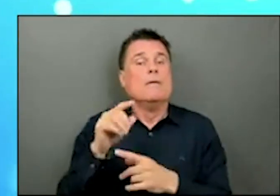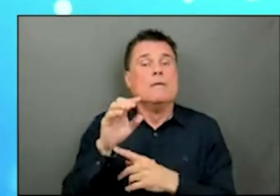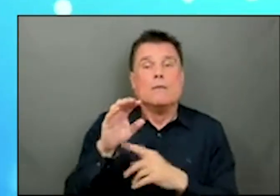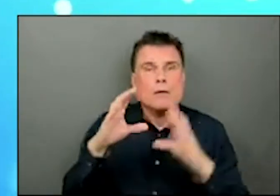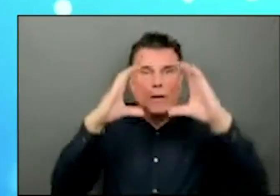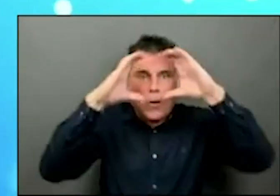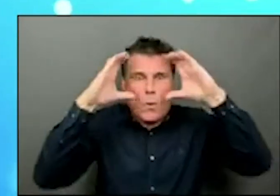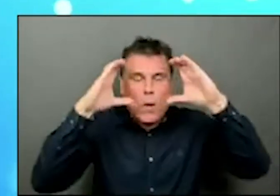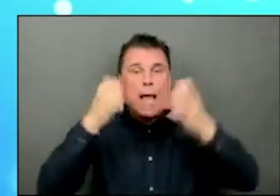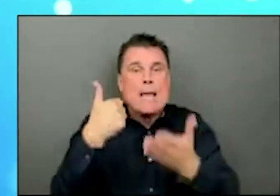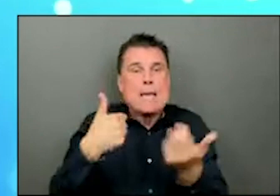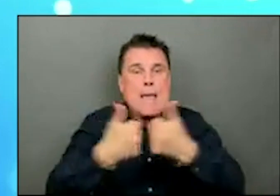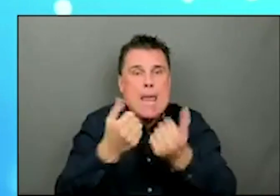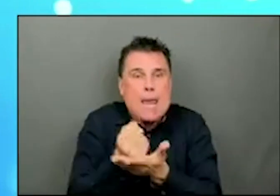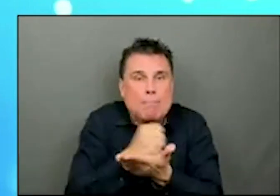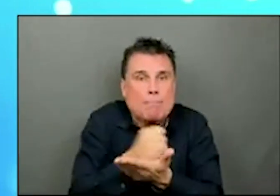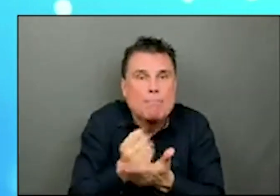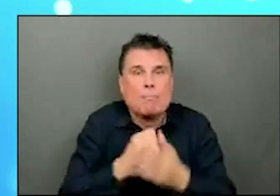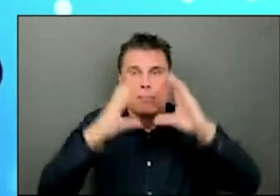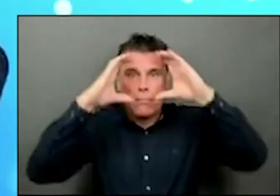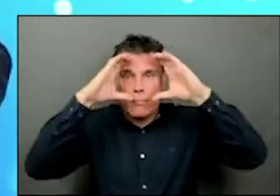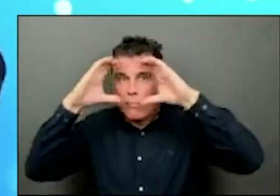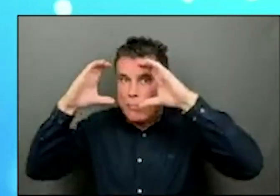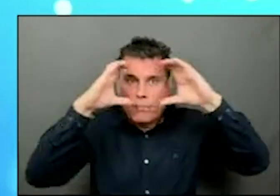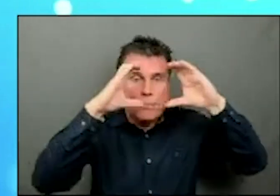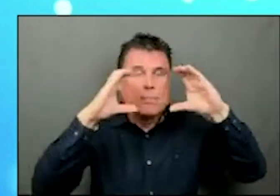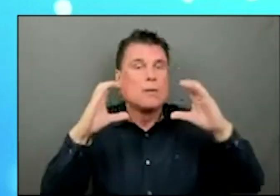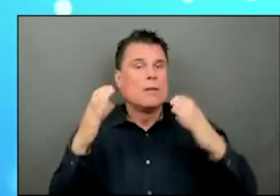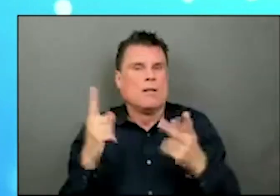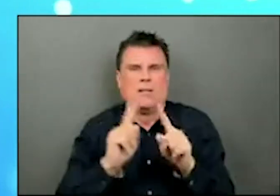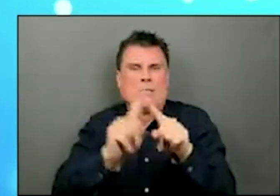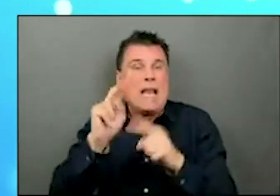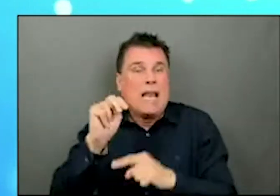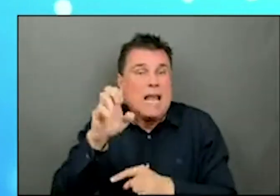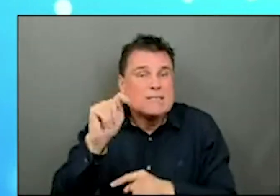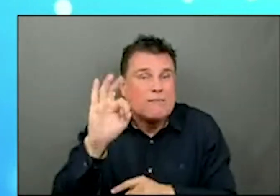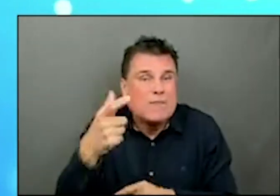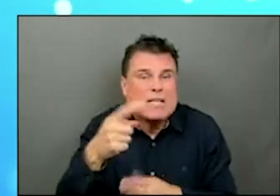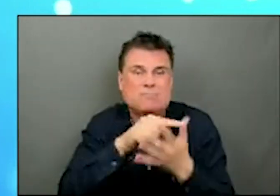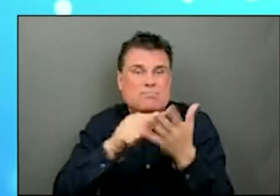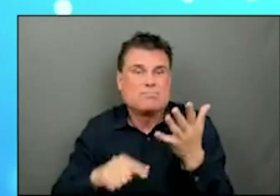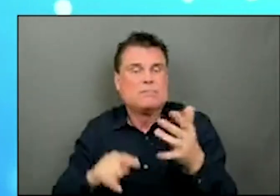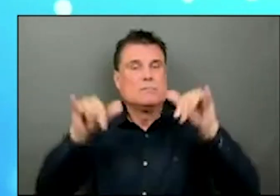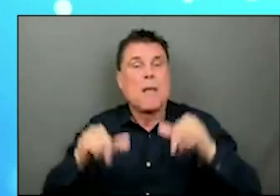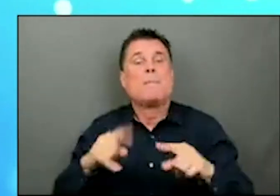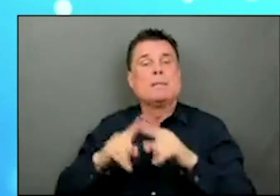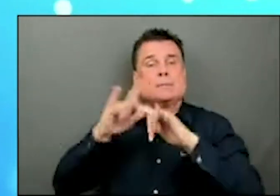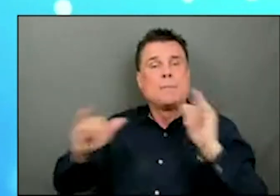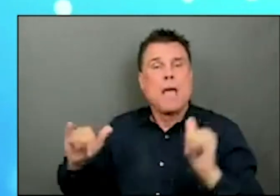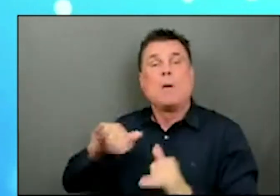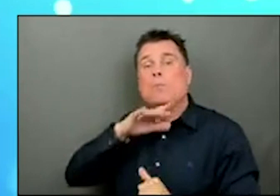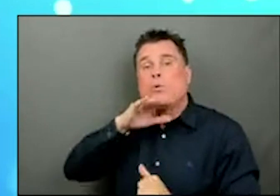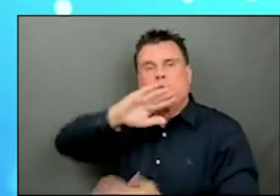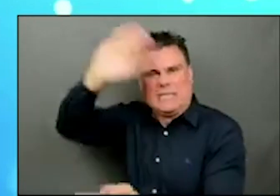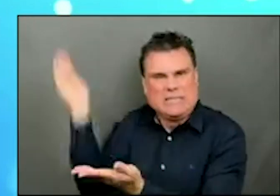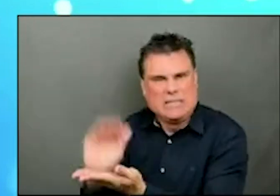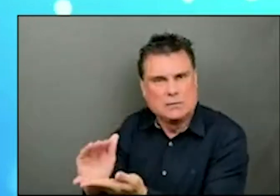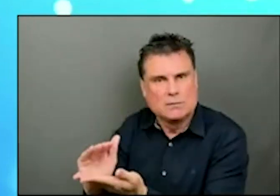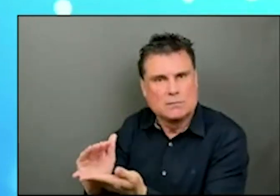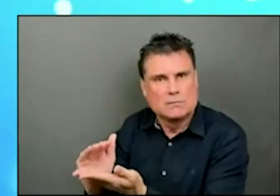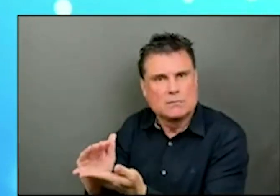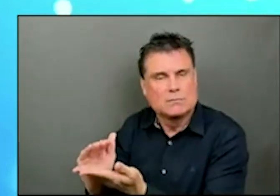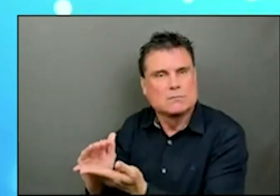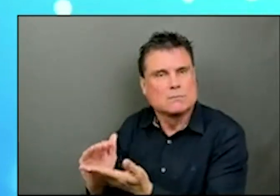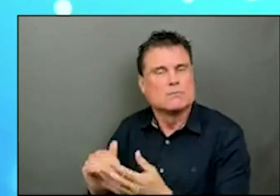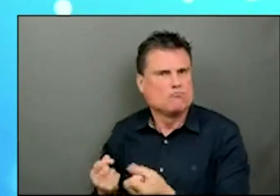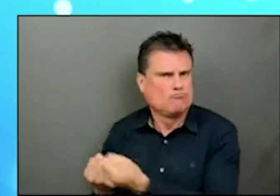every sector of the economy. We've also seen it in our low-carbon natural resources and energy offers to the world. Increasing new areas of